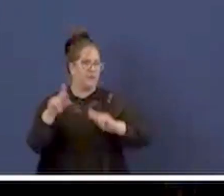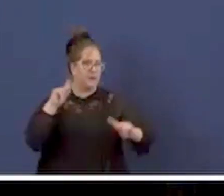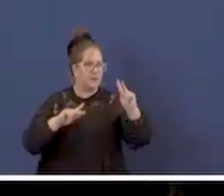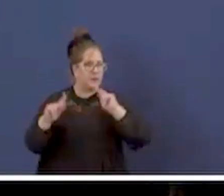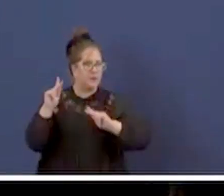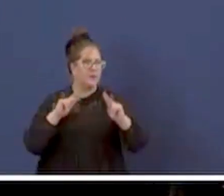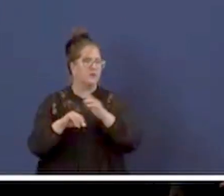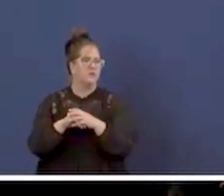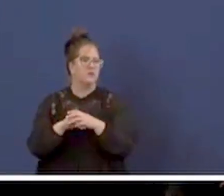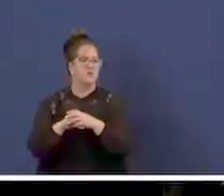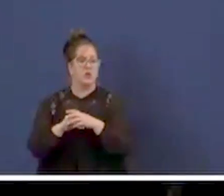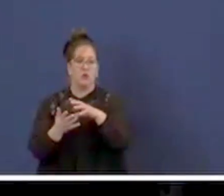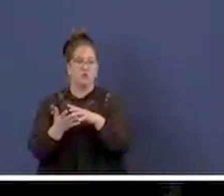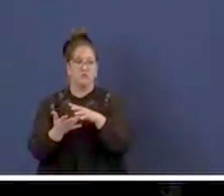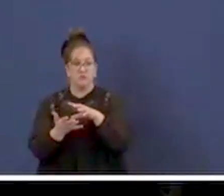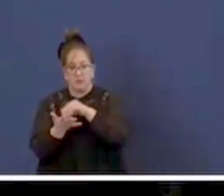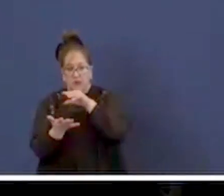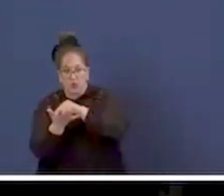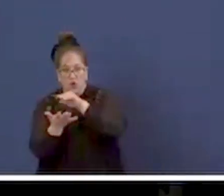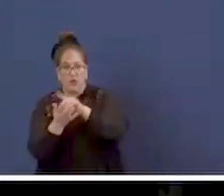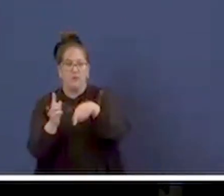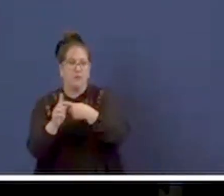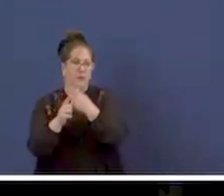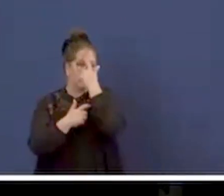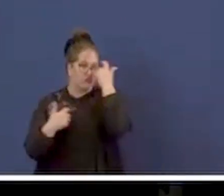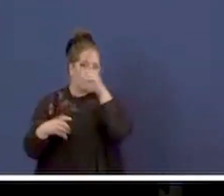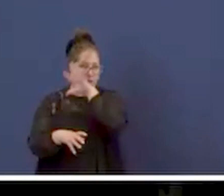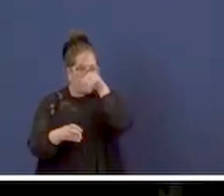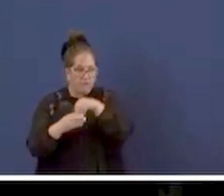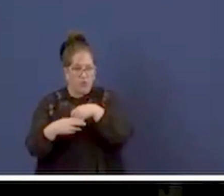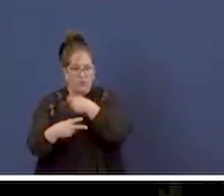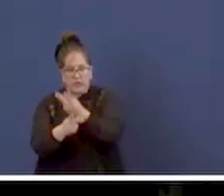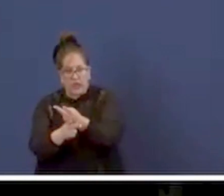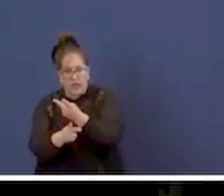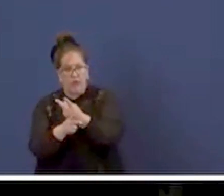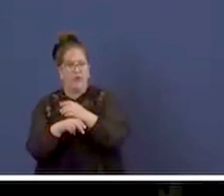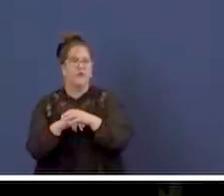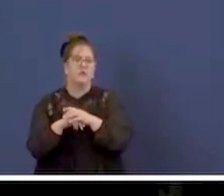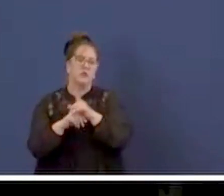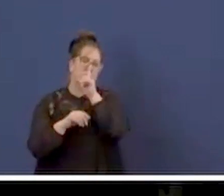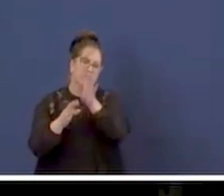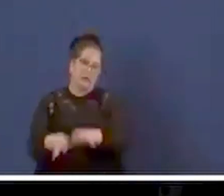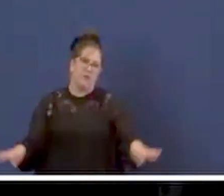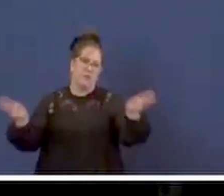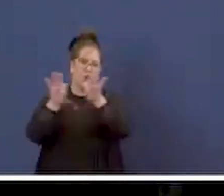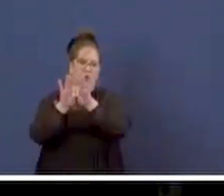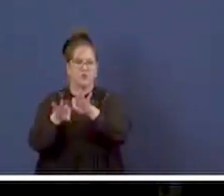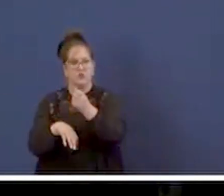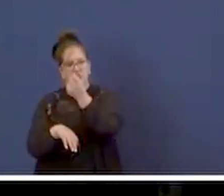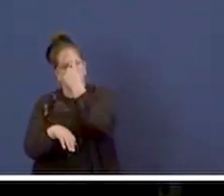Get educated on trauma-informed care. Really important to understand